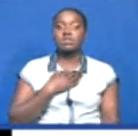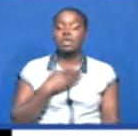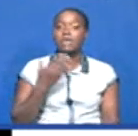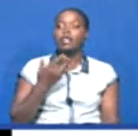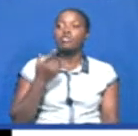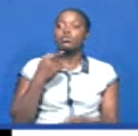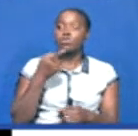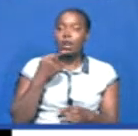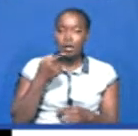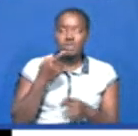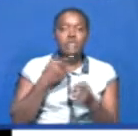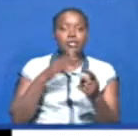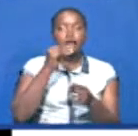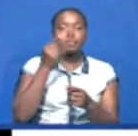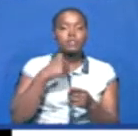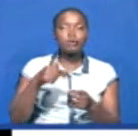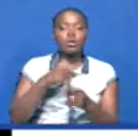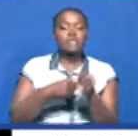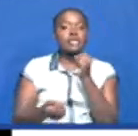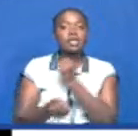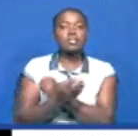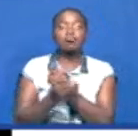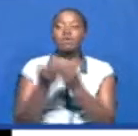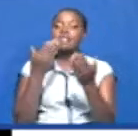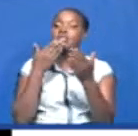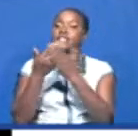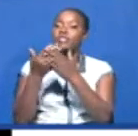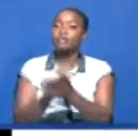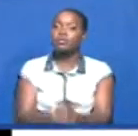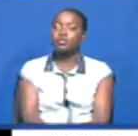tutubie na atupe mawaidha. Asanteni.